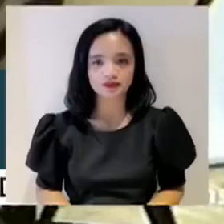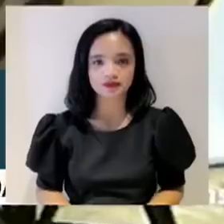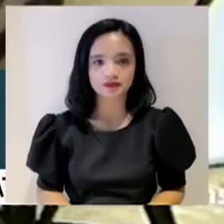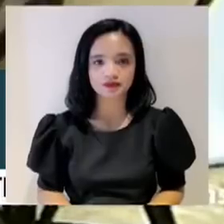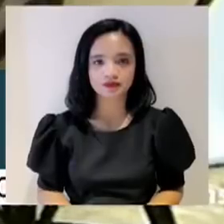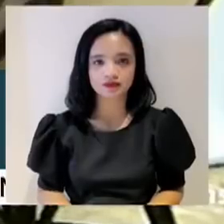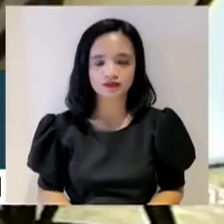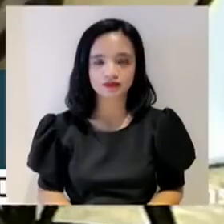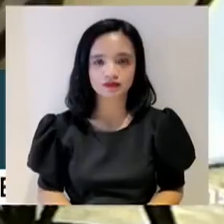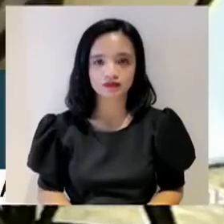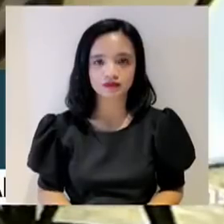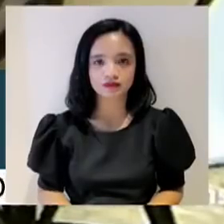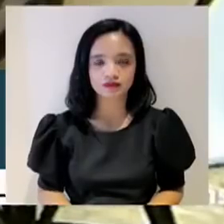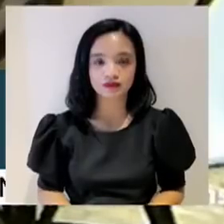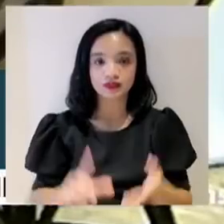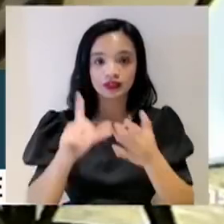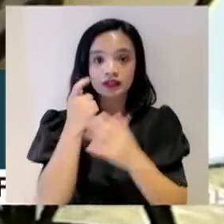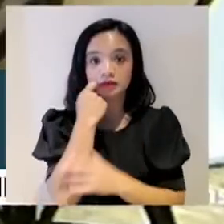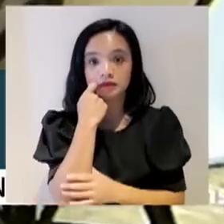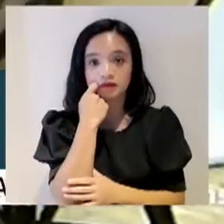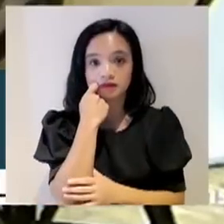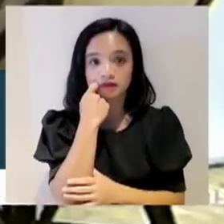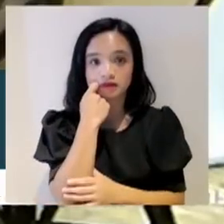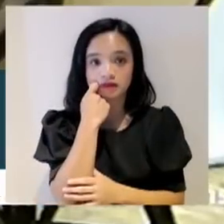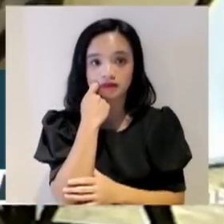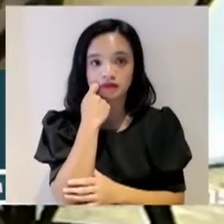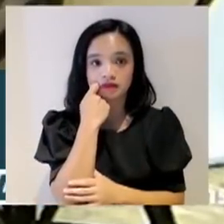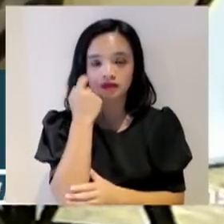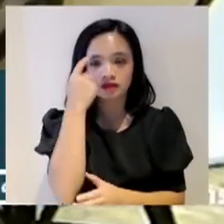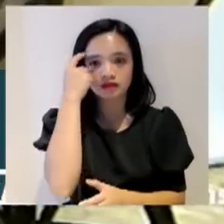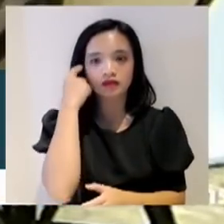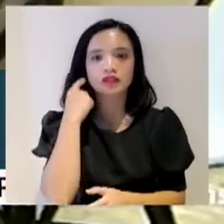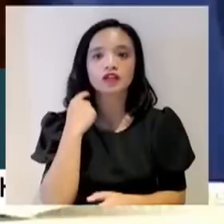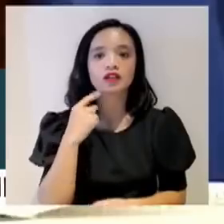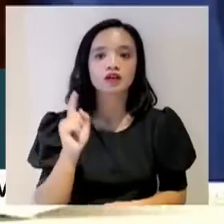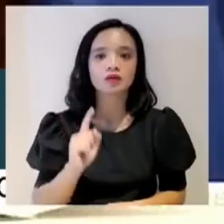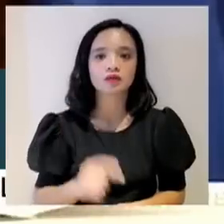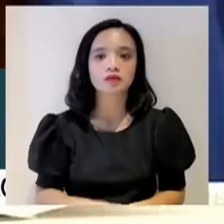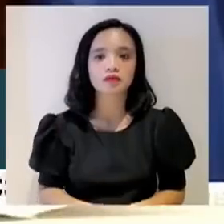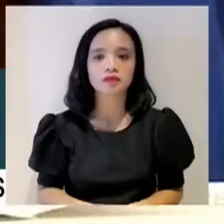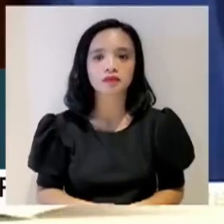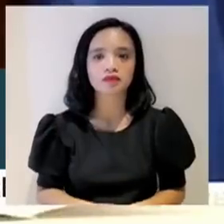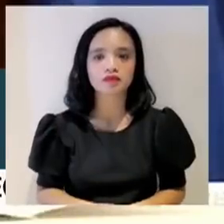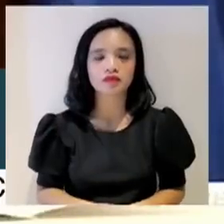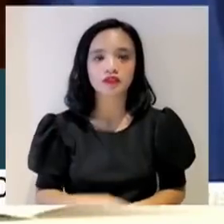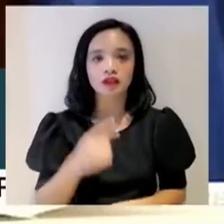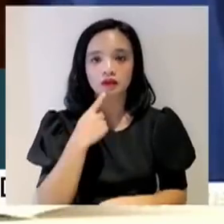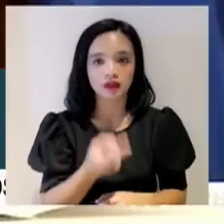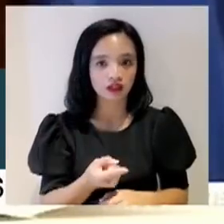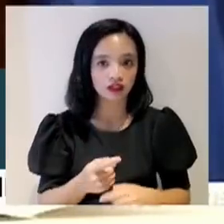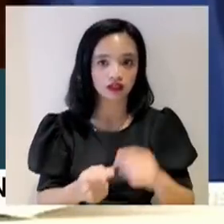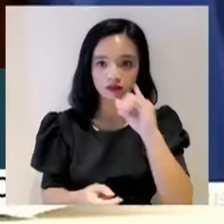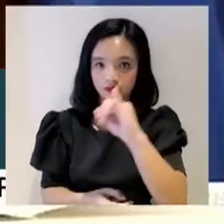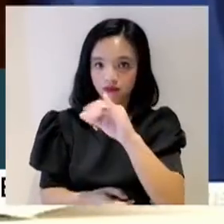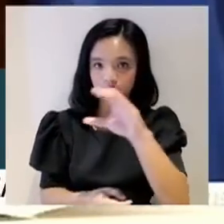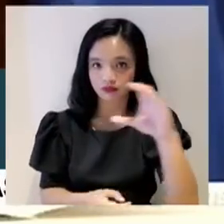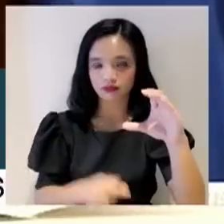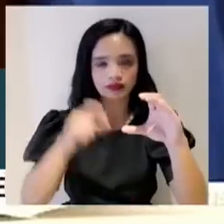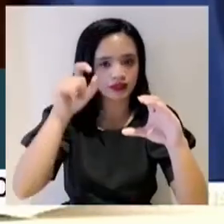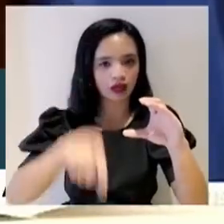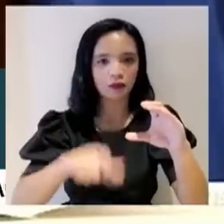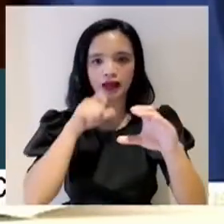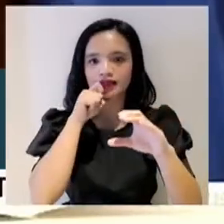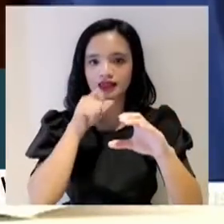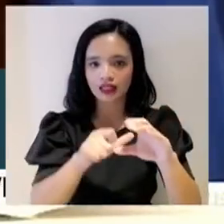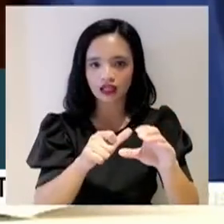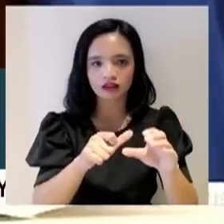And just a few minutes ago, Justice Secretary Jesus Crispin Remulla held a briefing where he insisted the ICC should not interfere in the